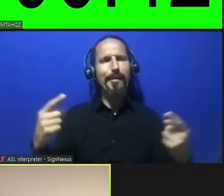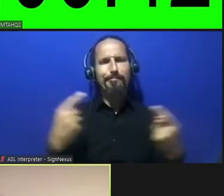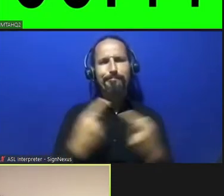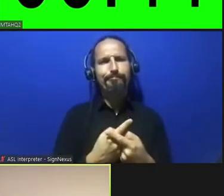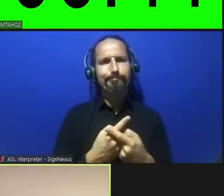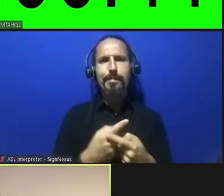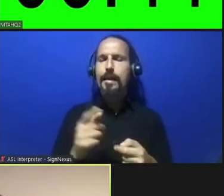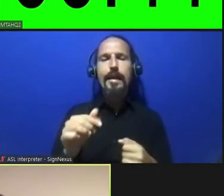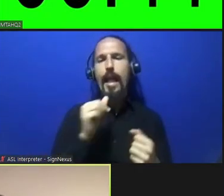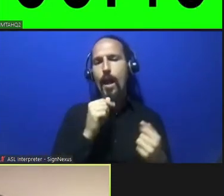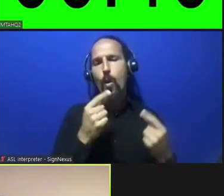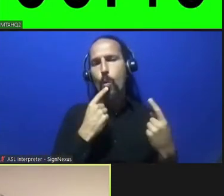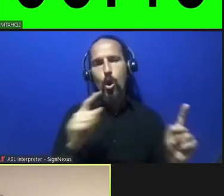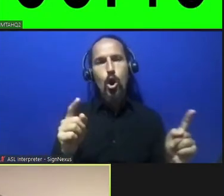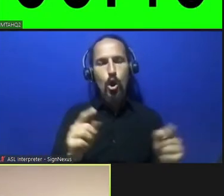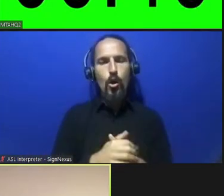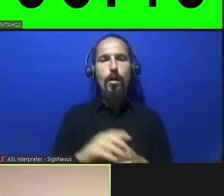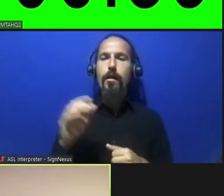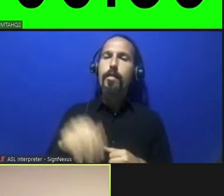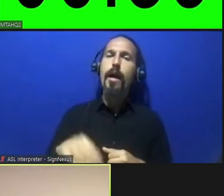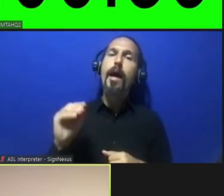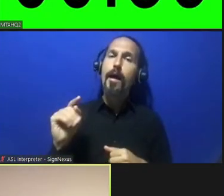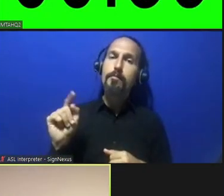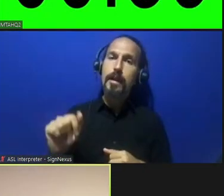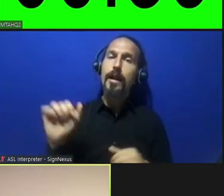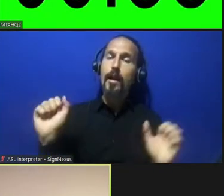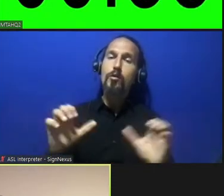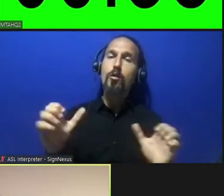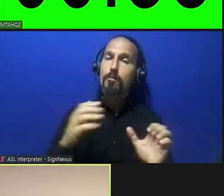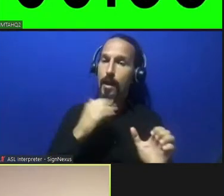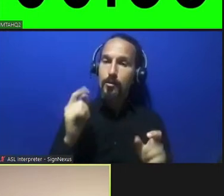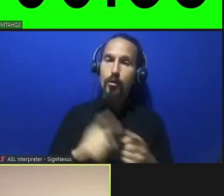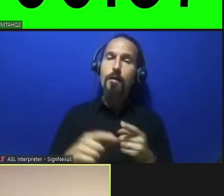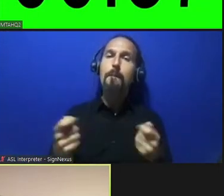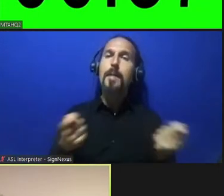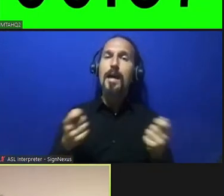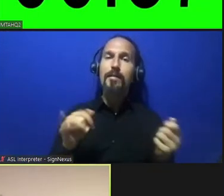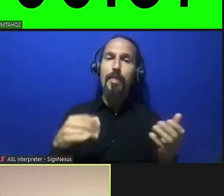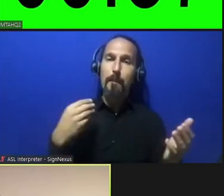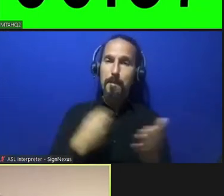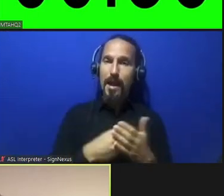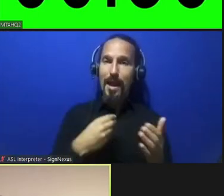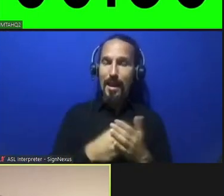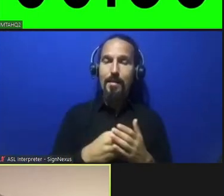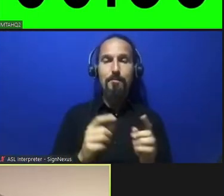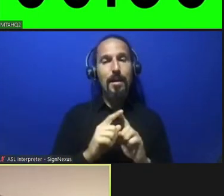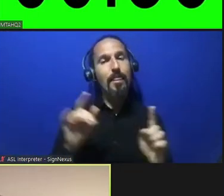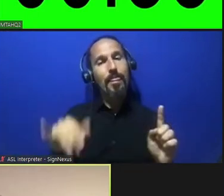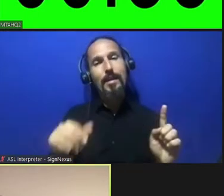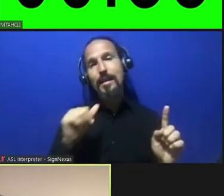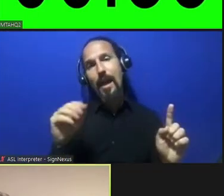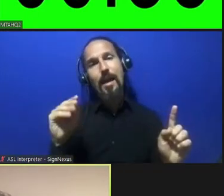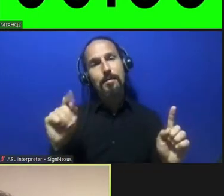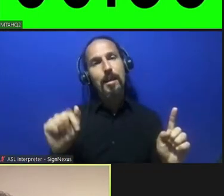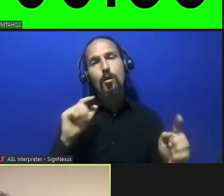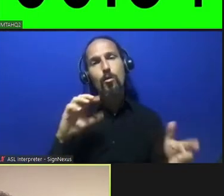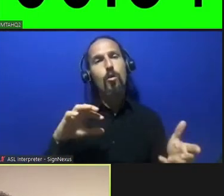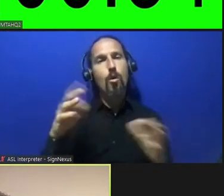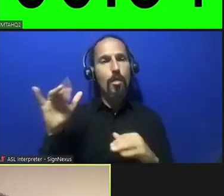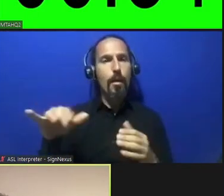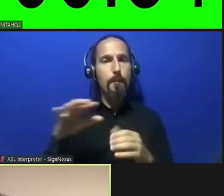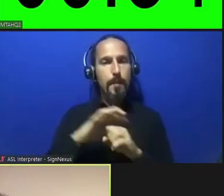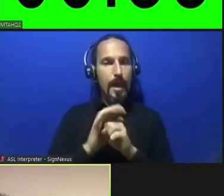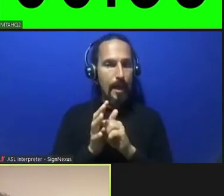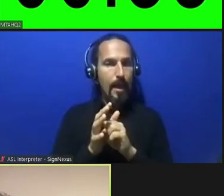doesn't work yes the mta could do better in managing money for sure but it's not the mta who caused the pandemic and now